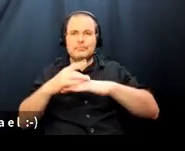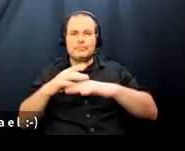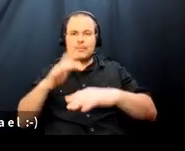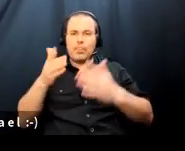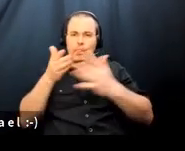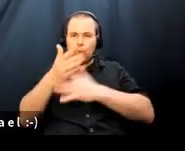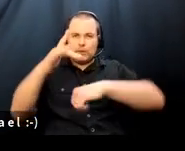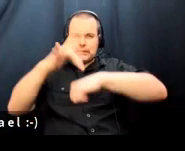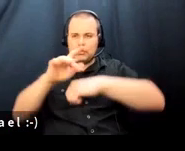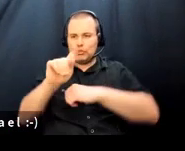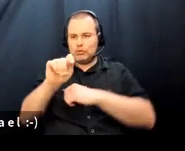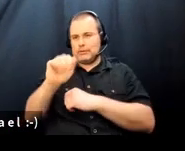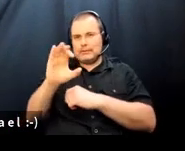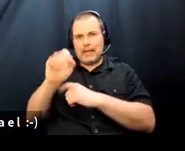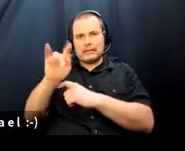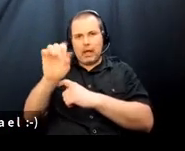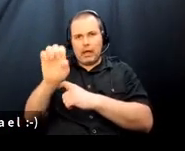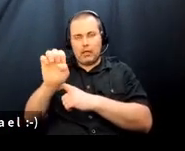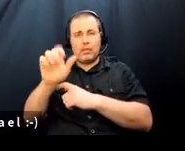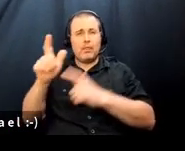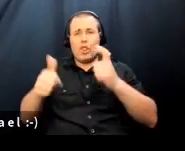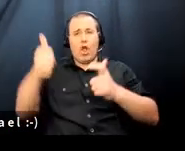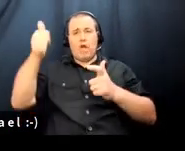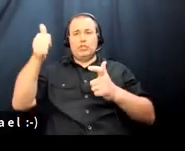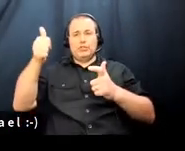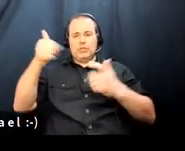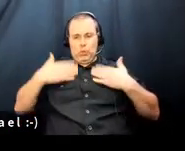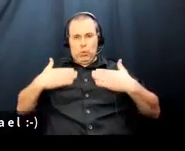the largest organ of the human body